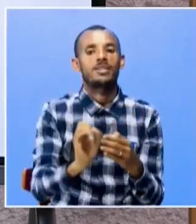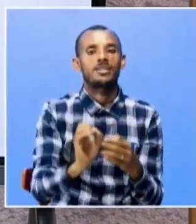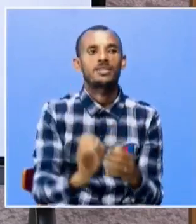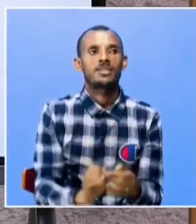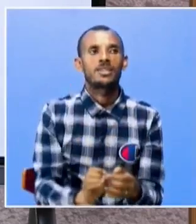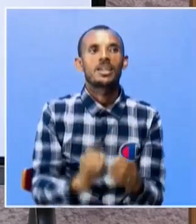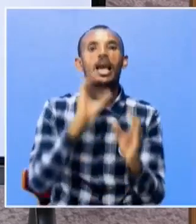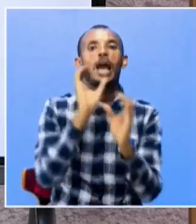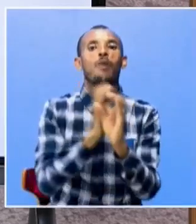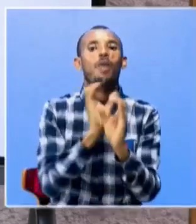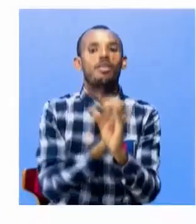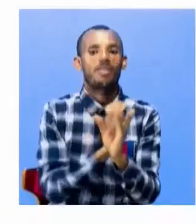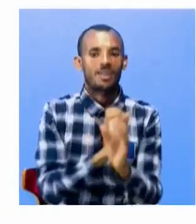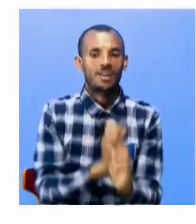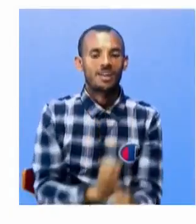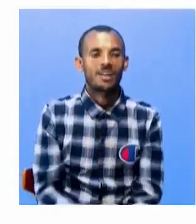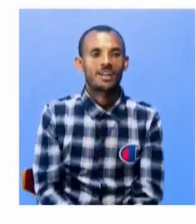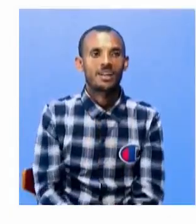Calculating